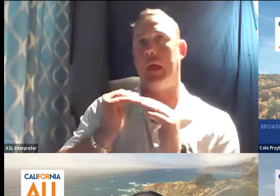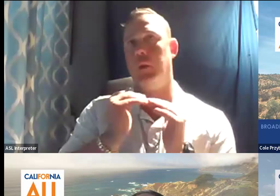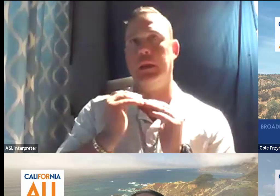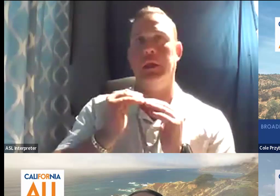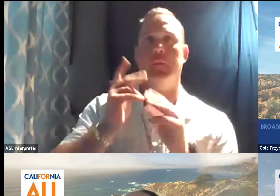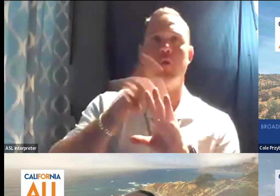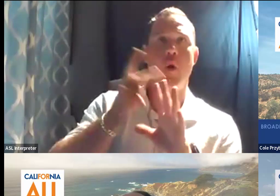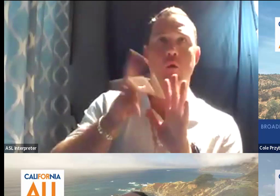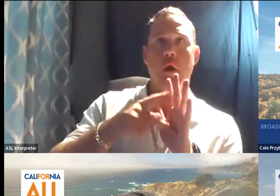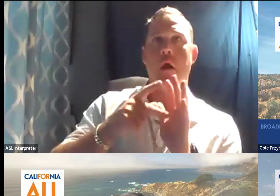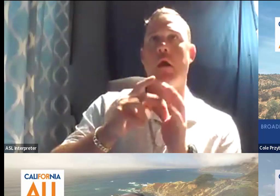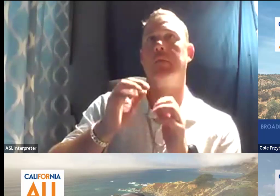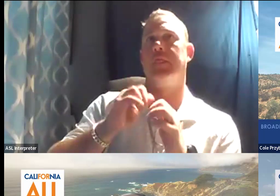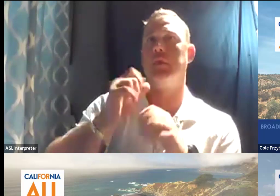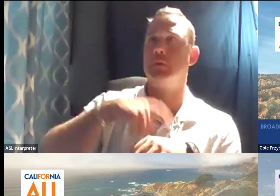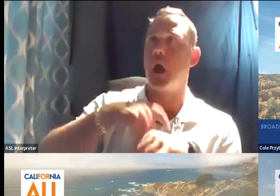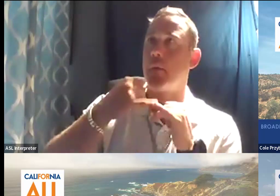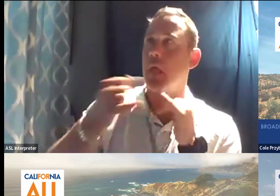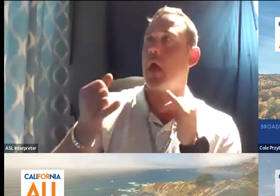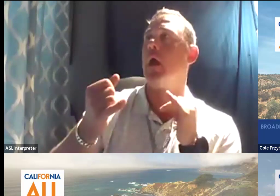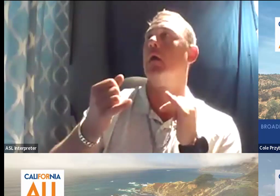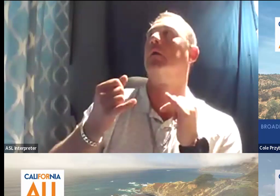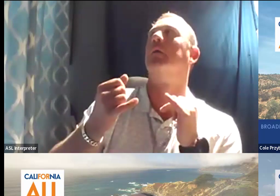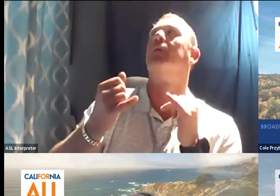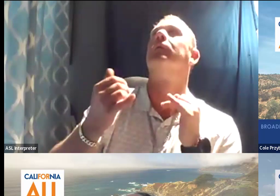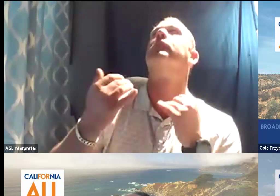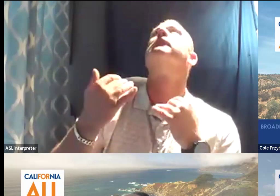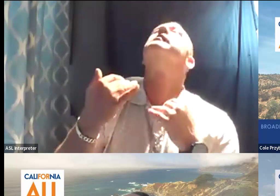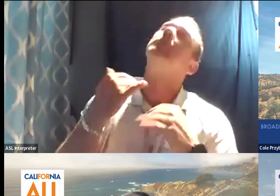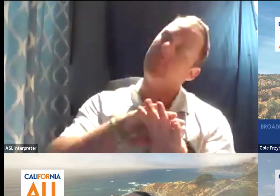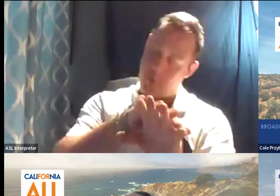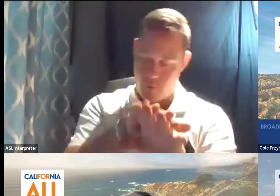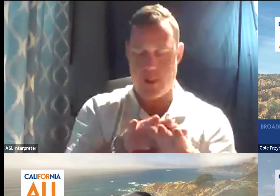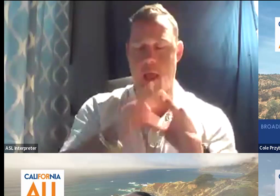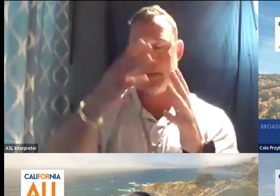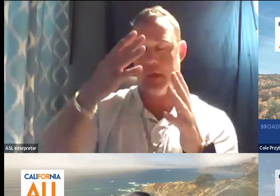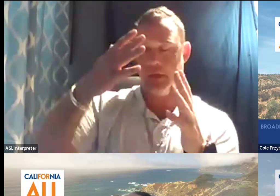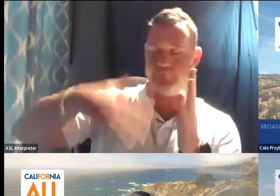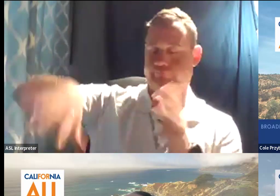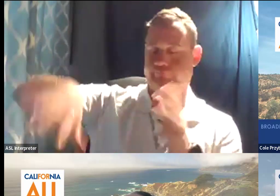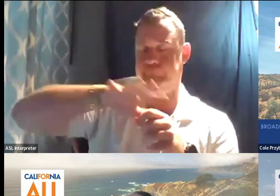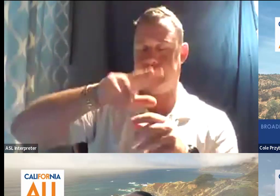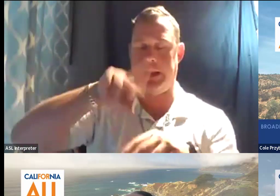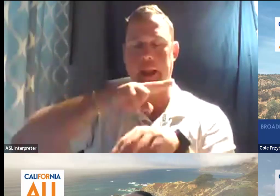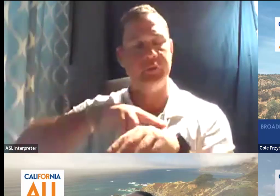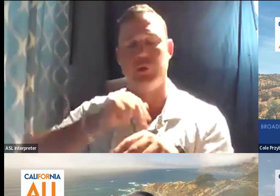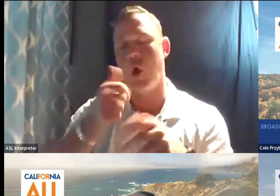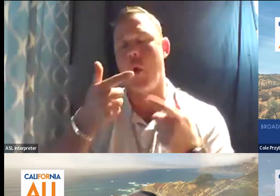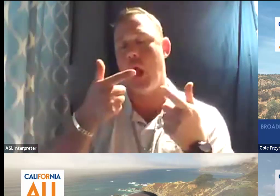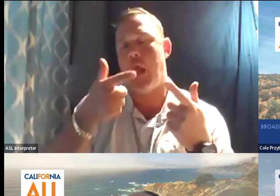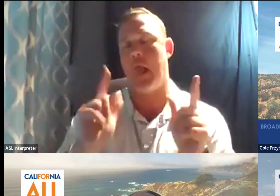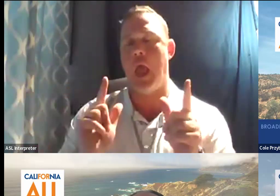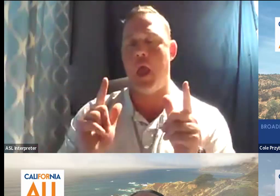the timelines and the somewhat overlapping nature of them don't allow for